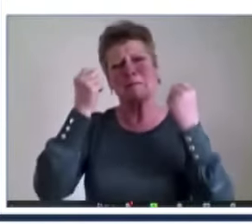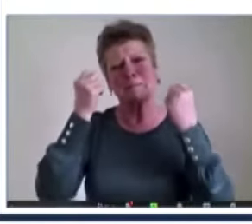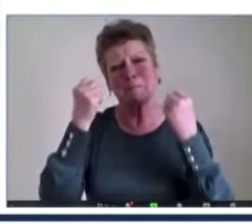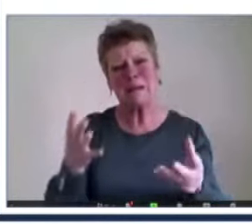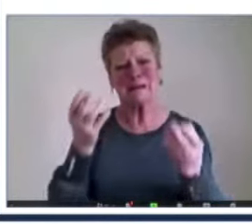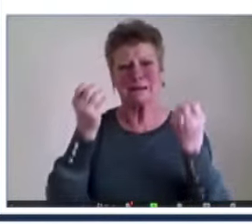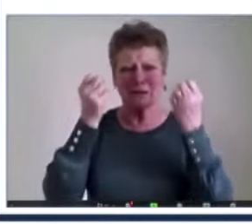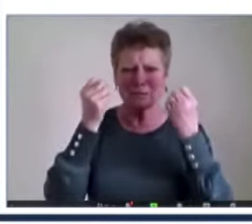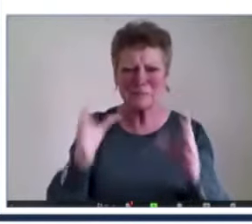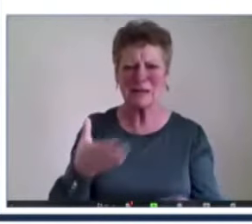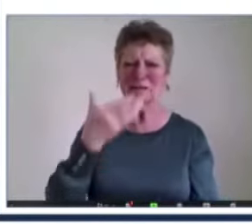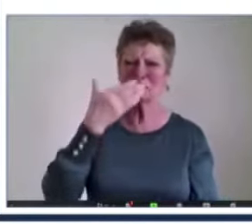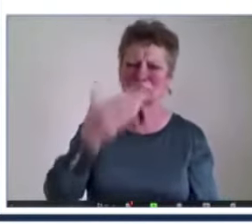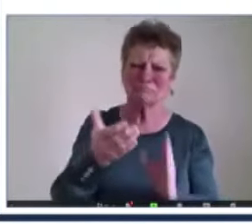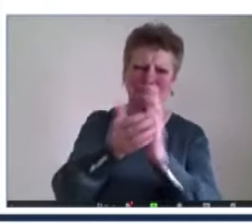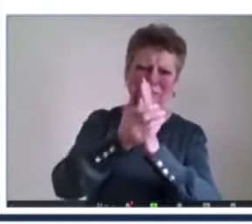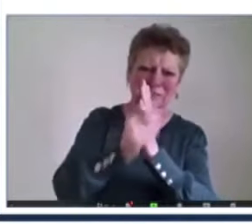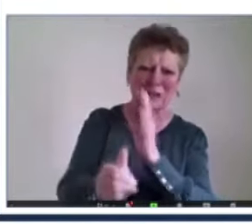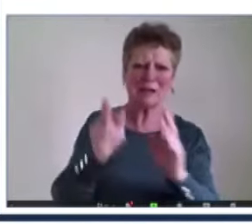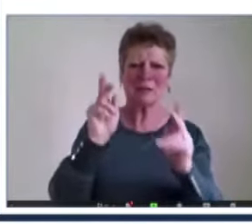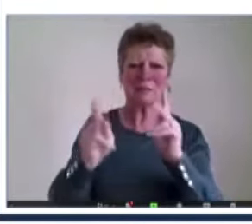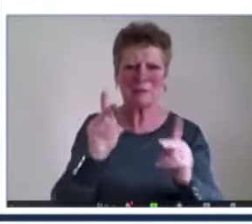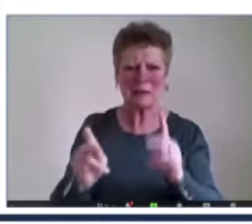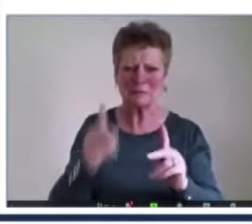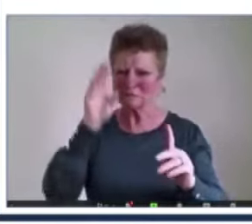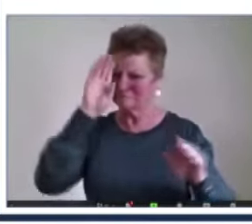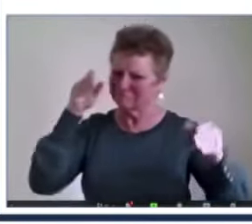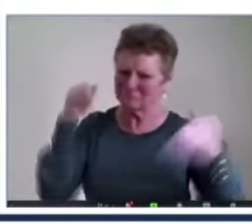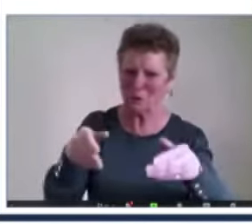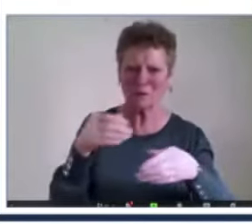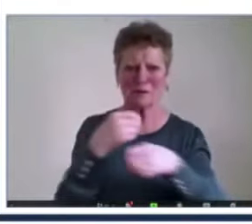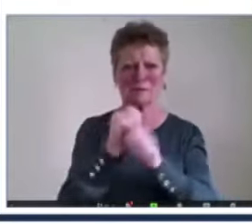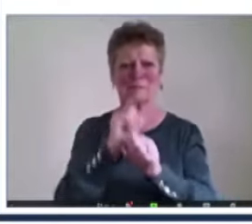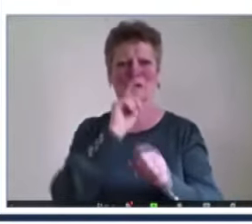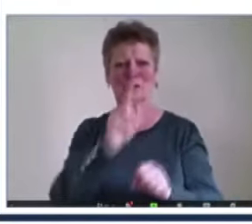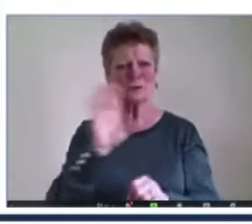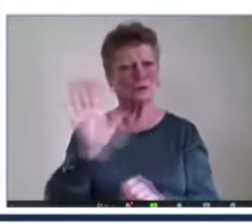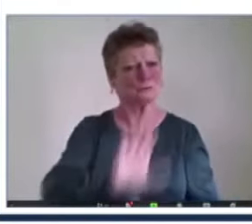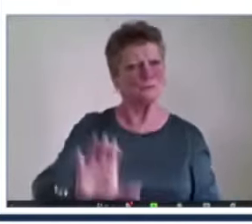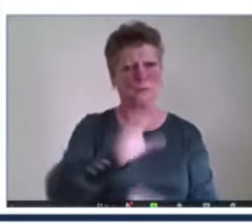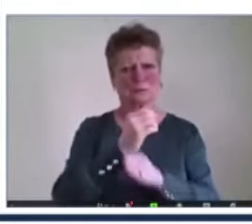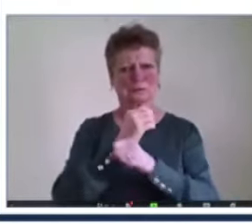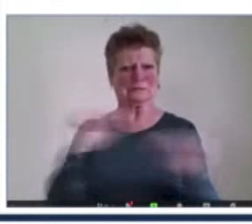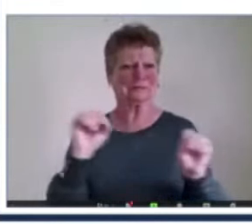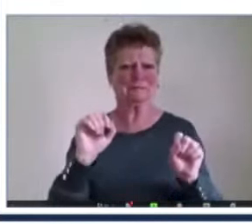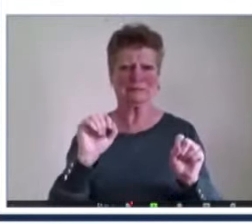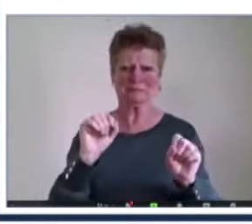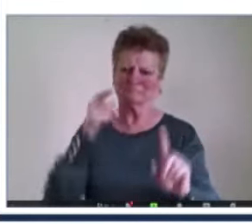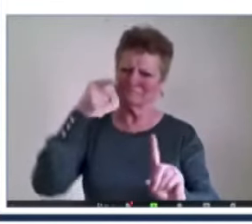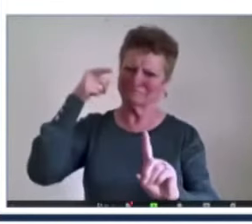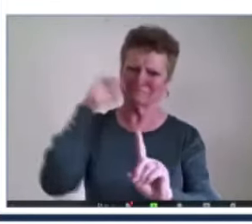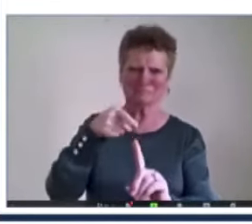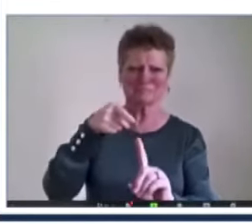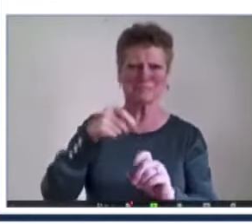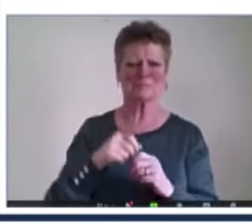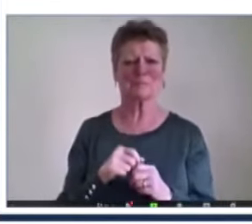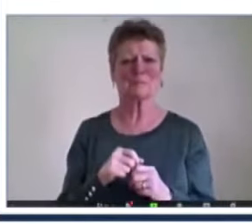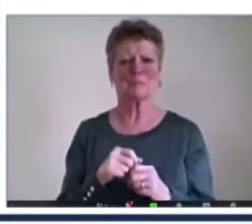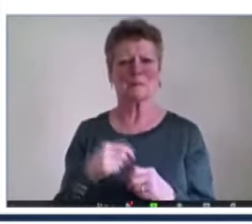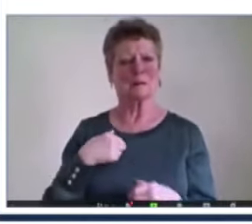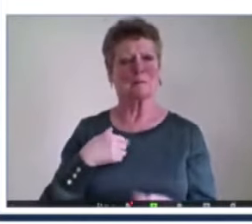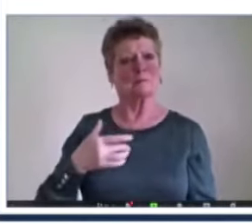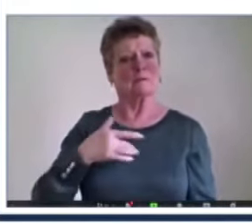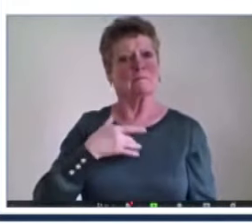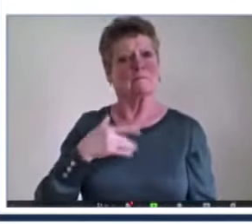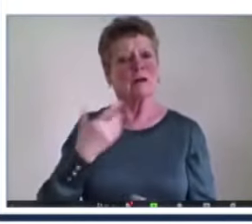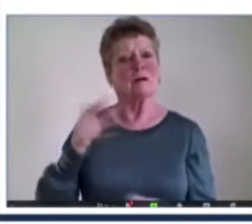talented, dedicated people making sure that your safety is front and center. And all in all, I still believe that what was laid out